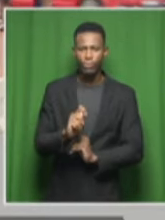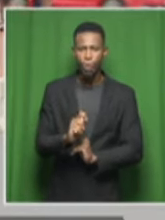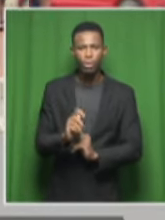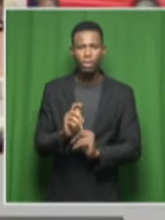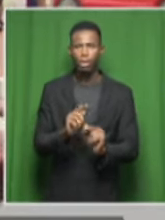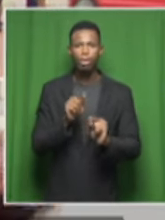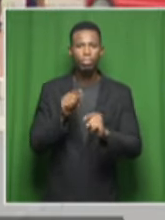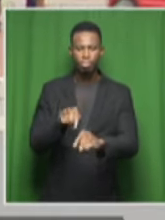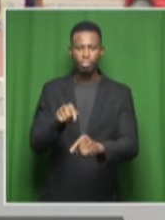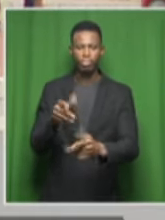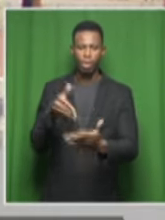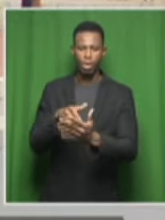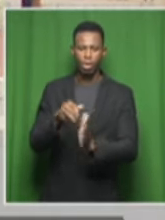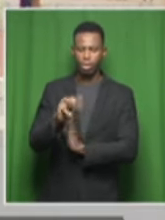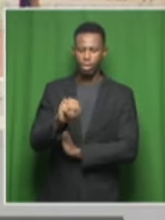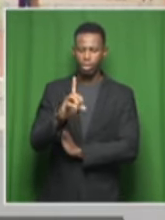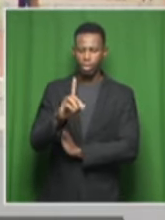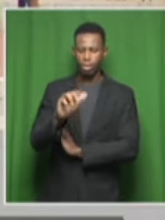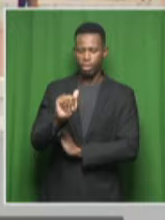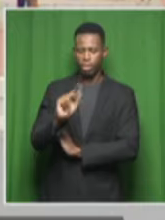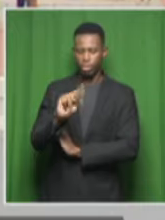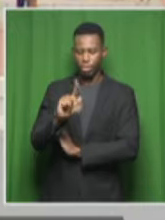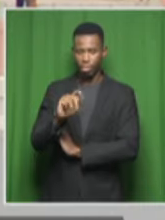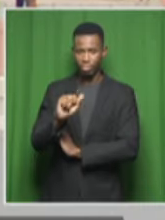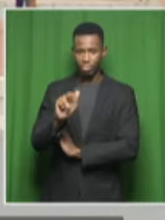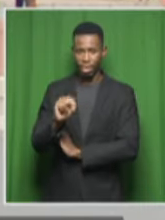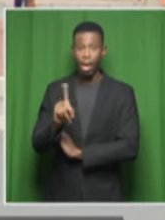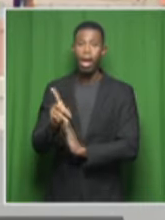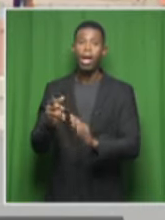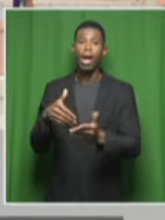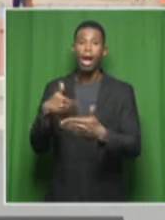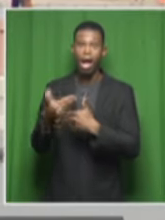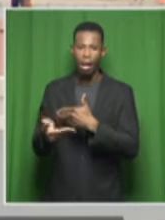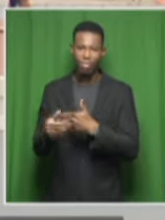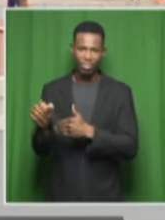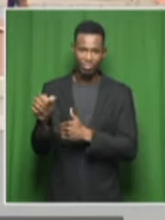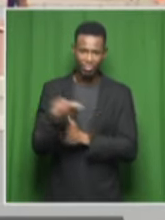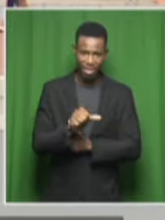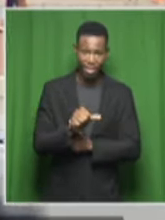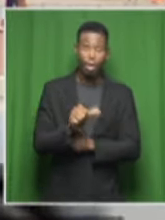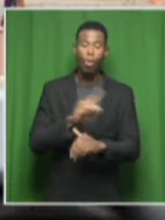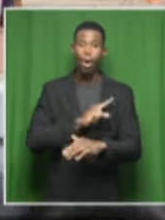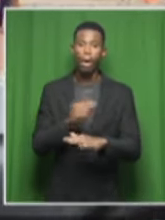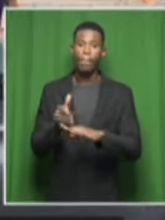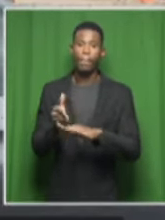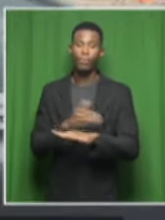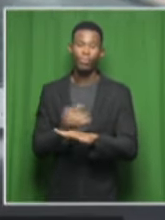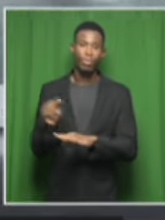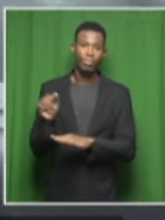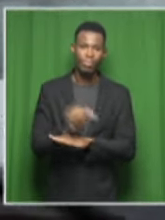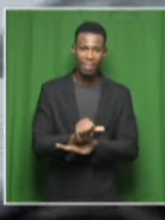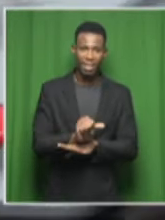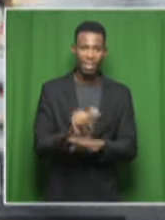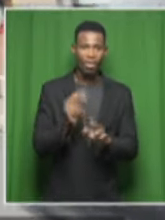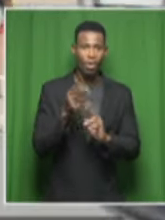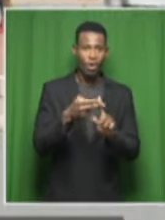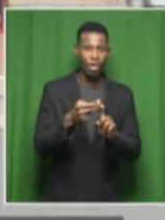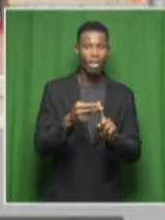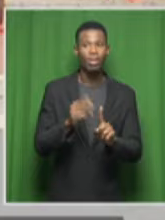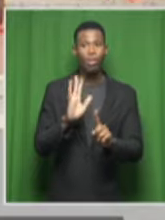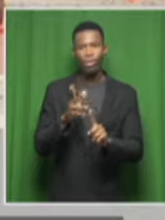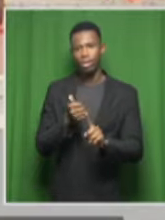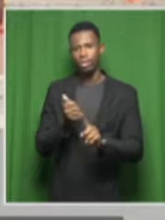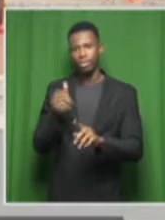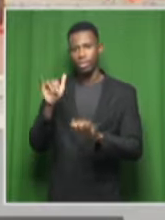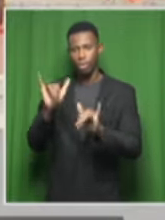then beyond just coming back to the hotel, they're going to make sure they actually end up at the airport, because I'm sure the boys are tired and want to head home. So the